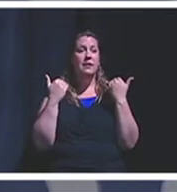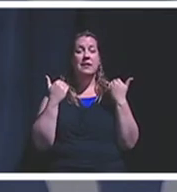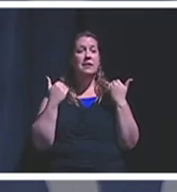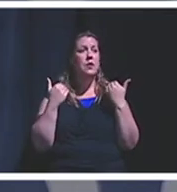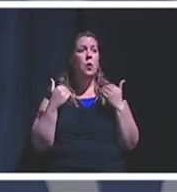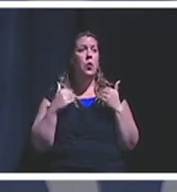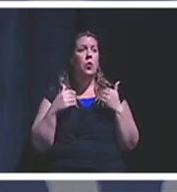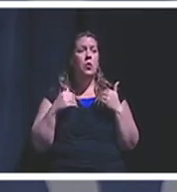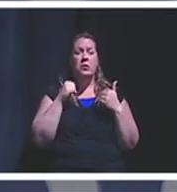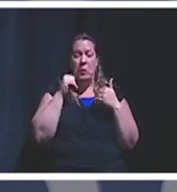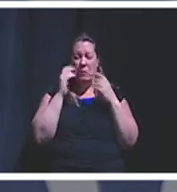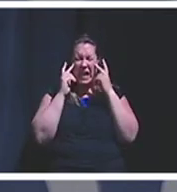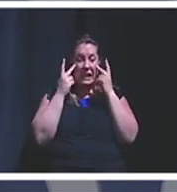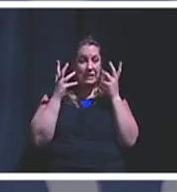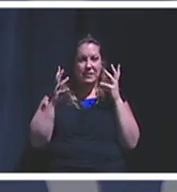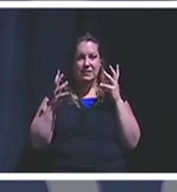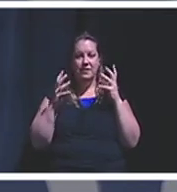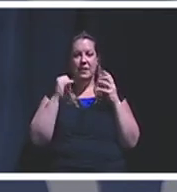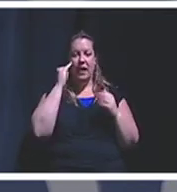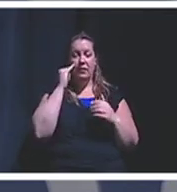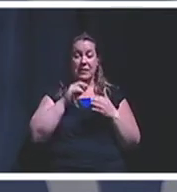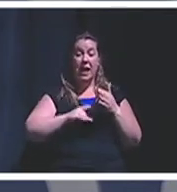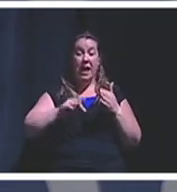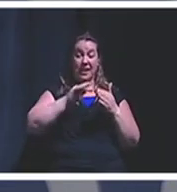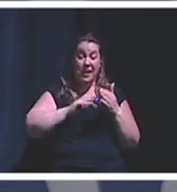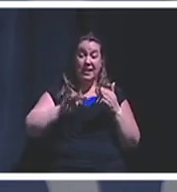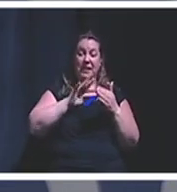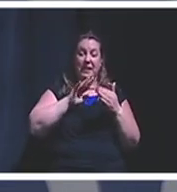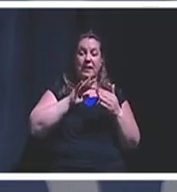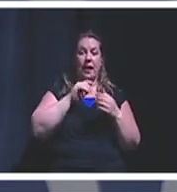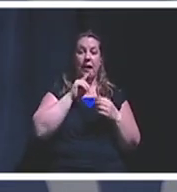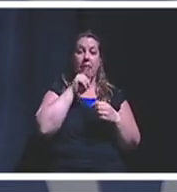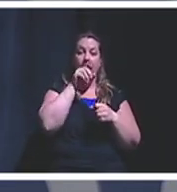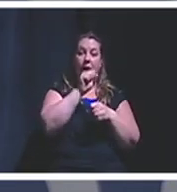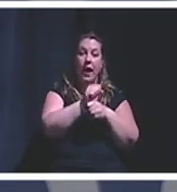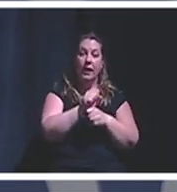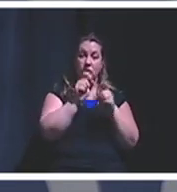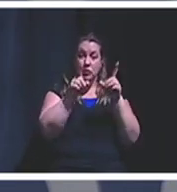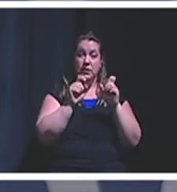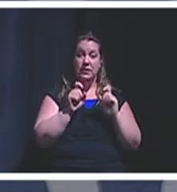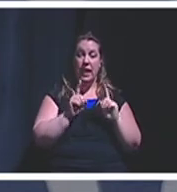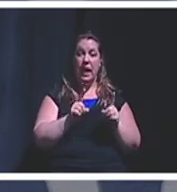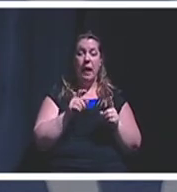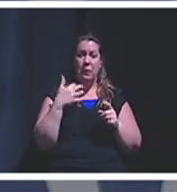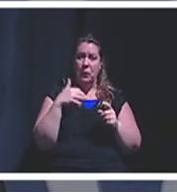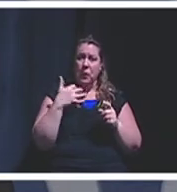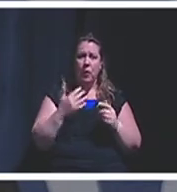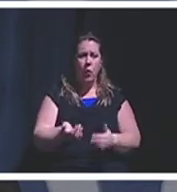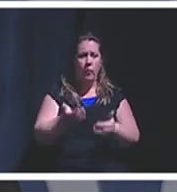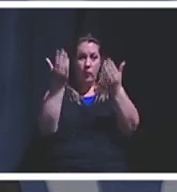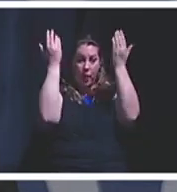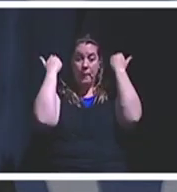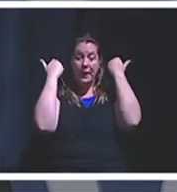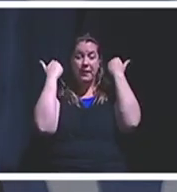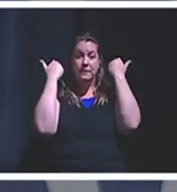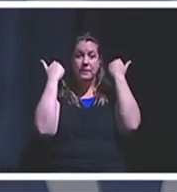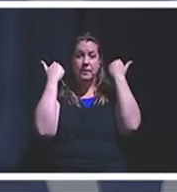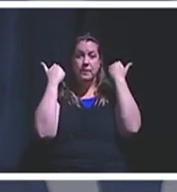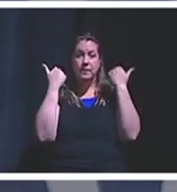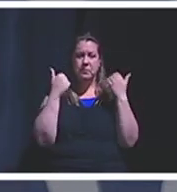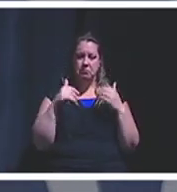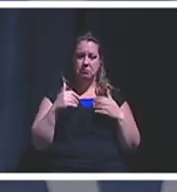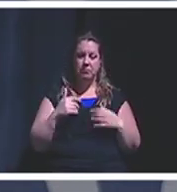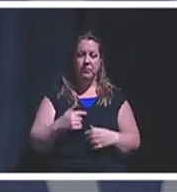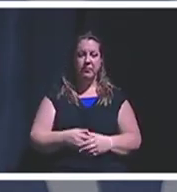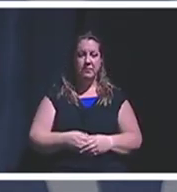if you find studying and the actual exam to be a daunting task. Take comfort